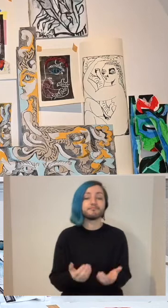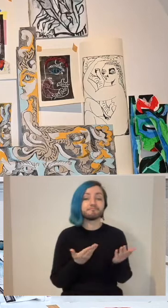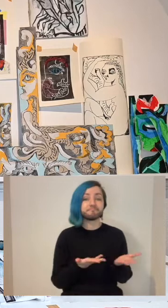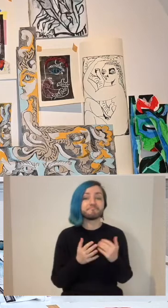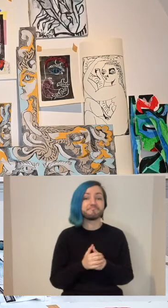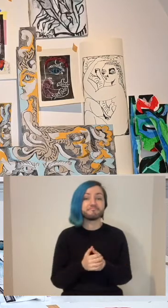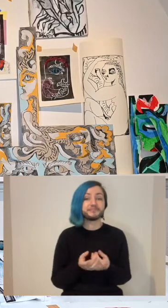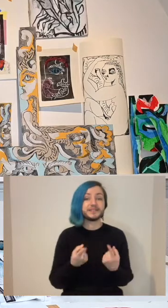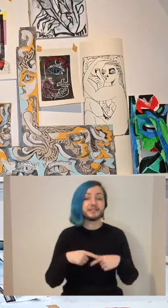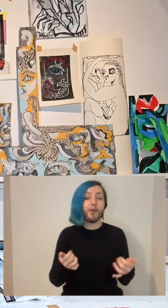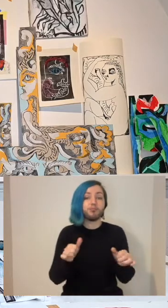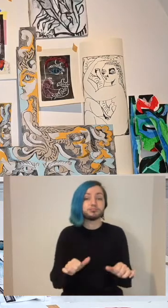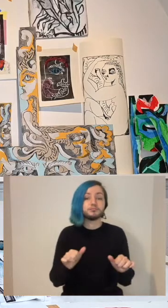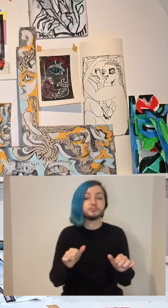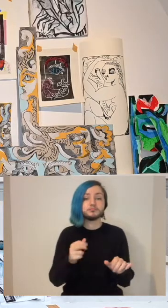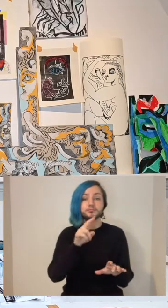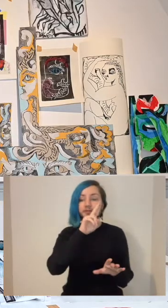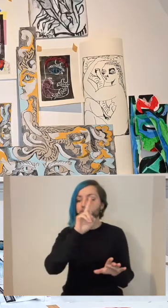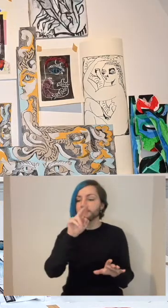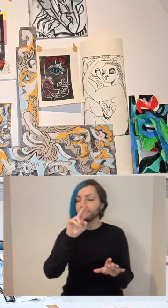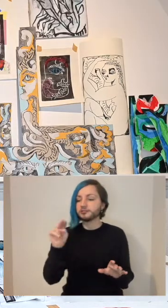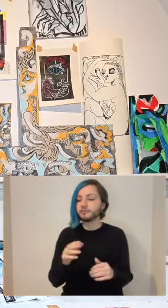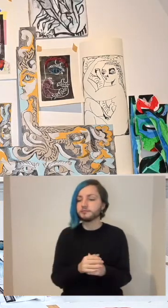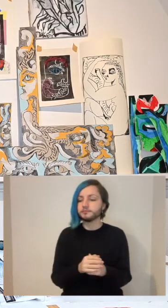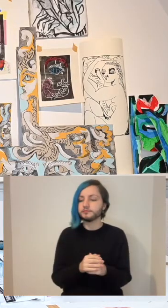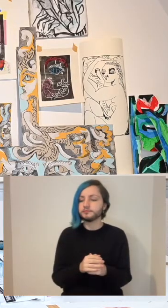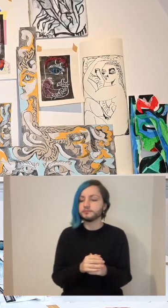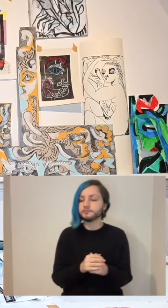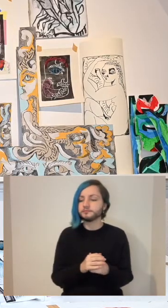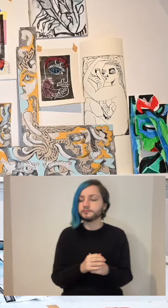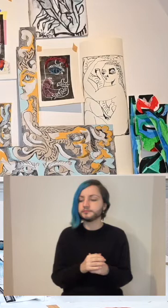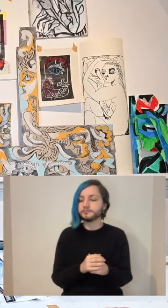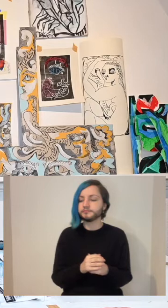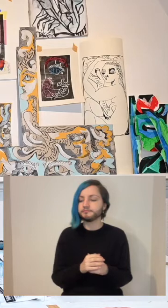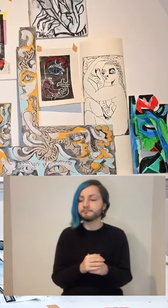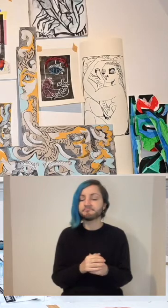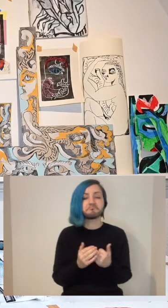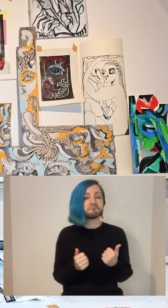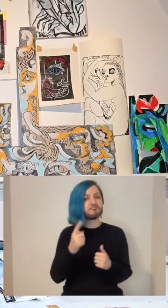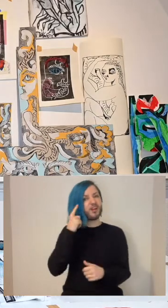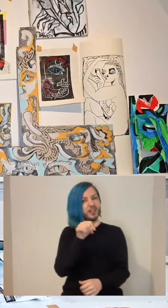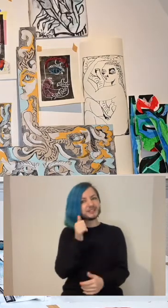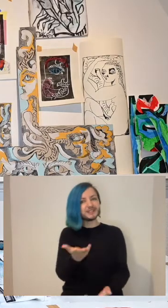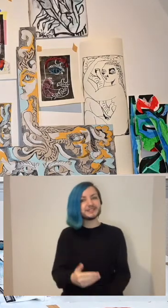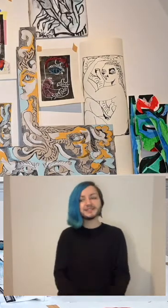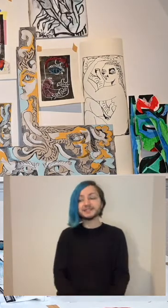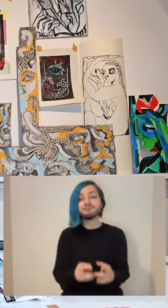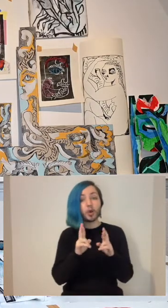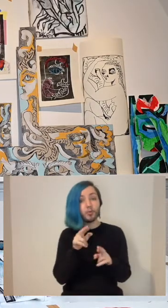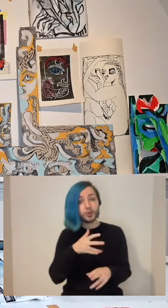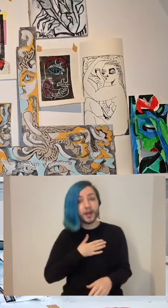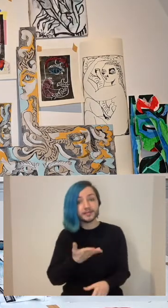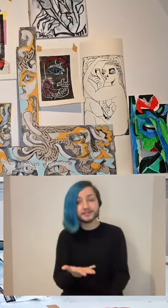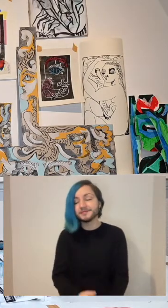so this is the result. Oh, hang on. And I think it's quite nice.